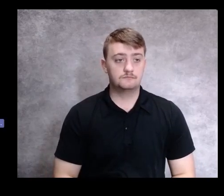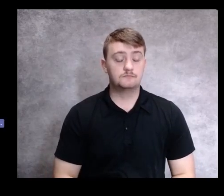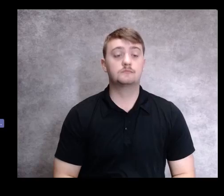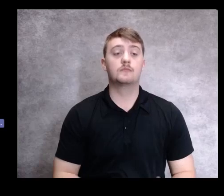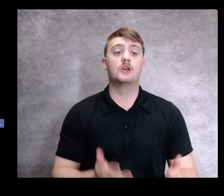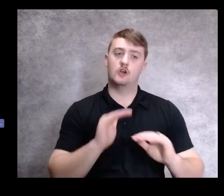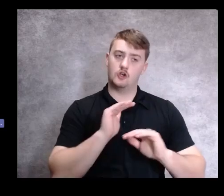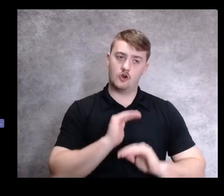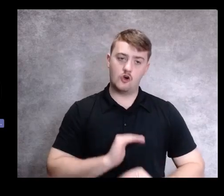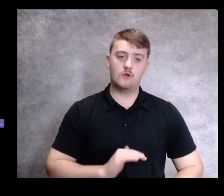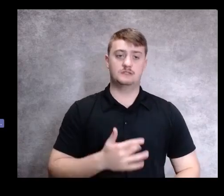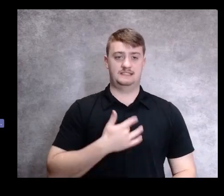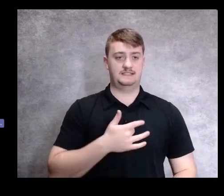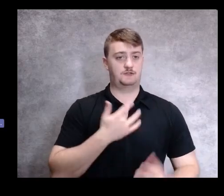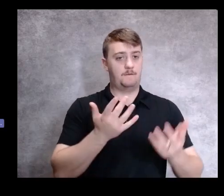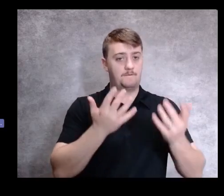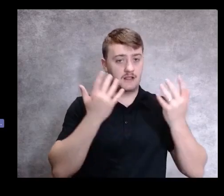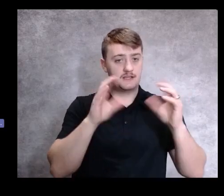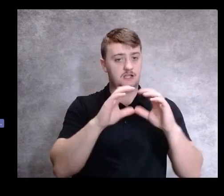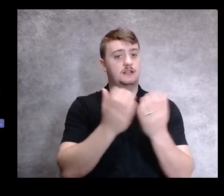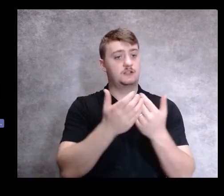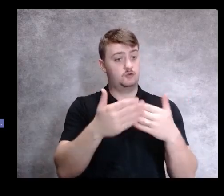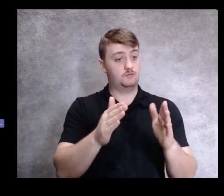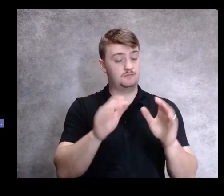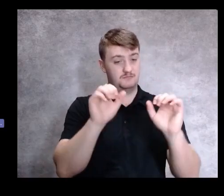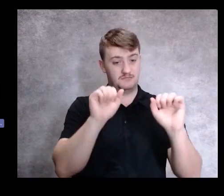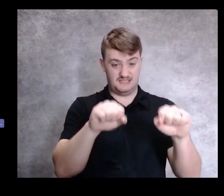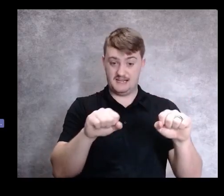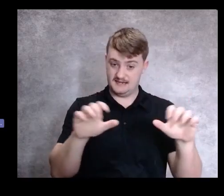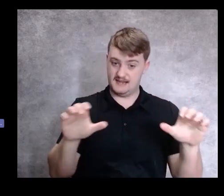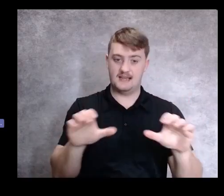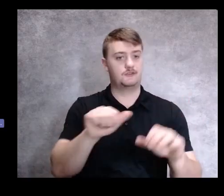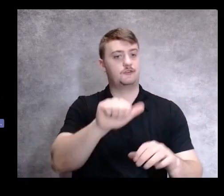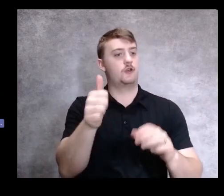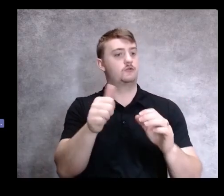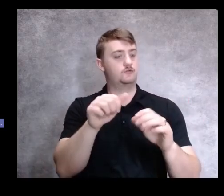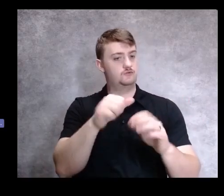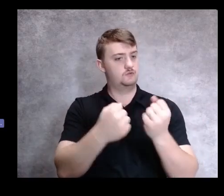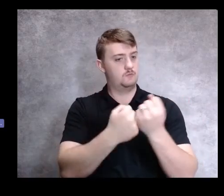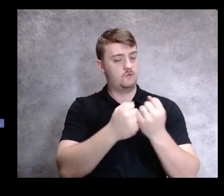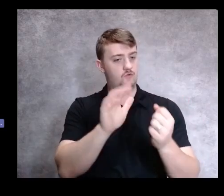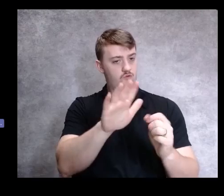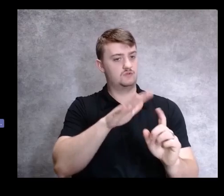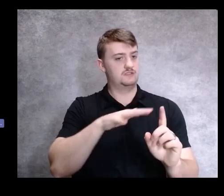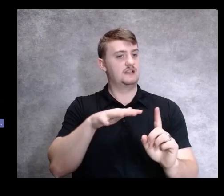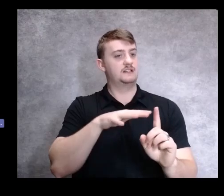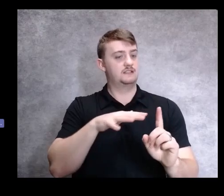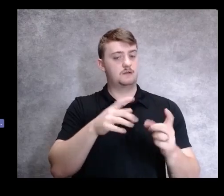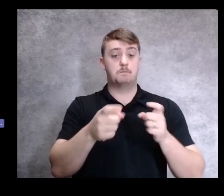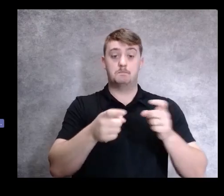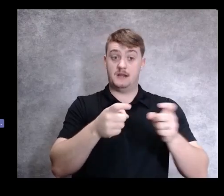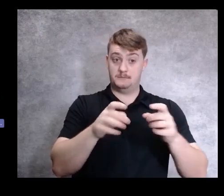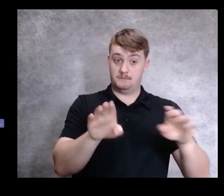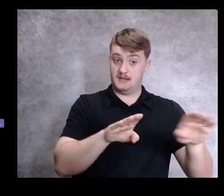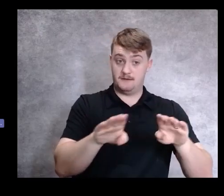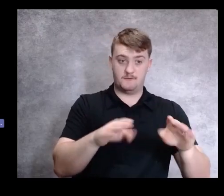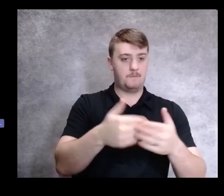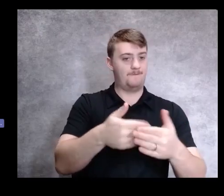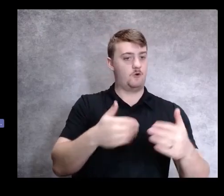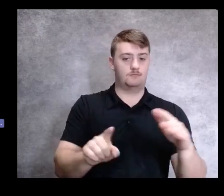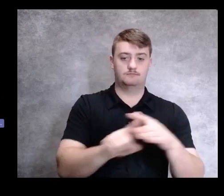A calm and sensory-friendly classroom can act as another support in your setting by managing behaviors before they